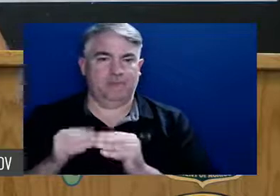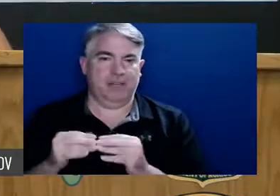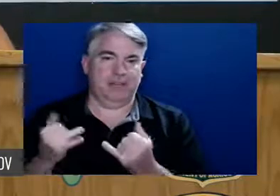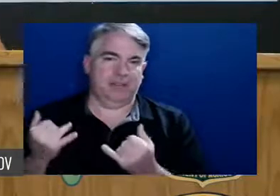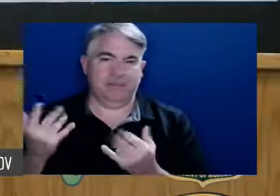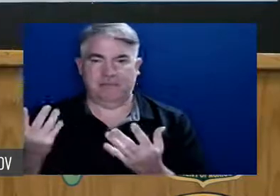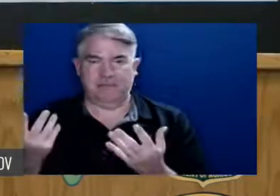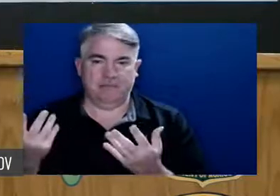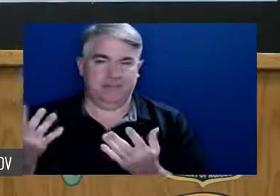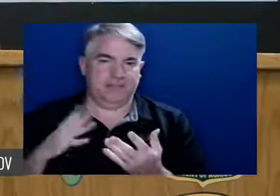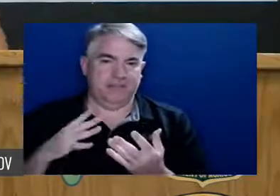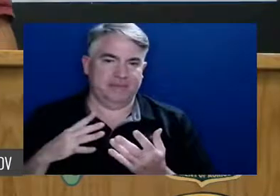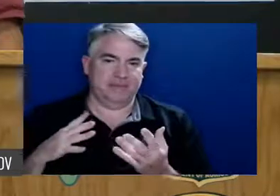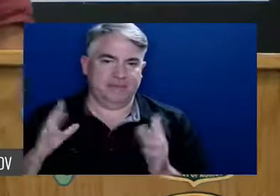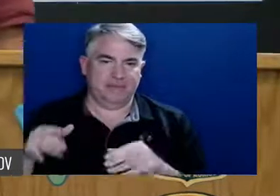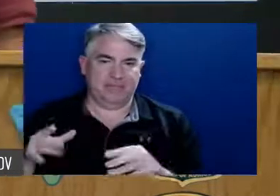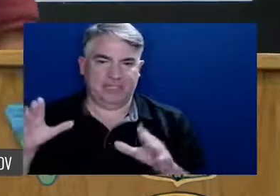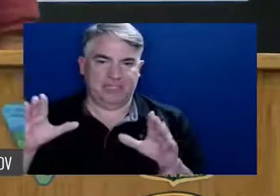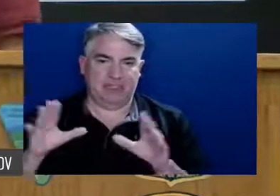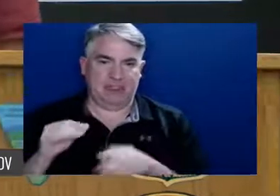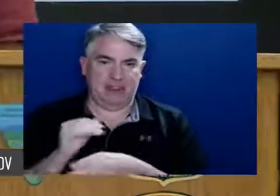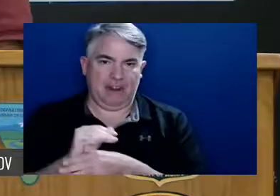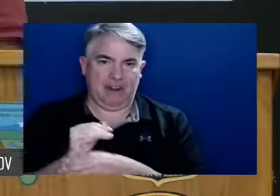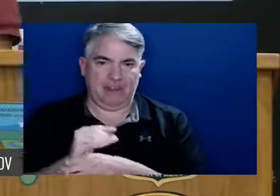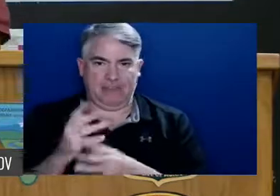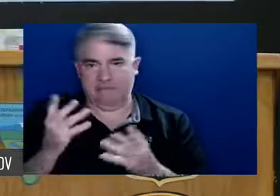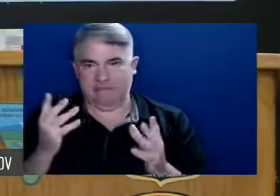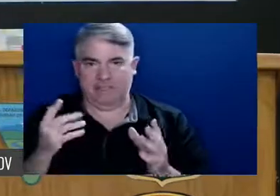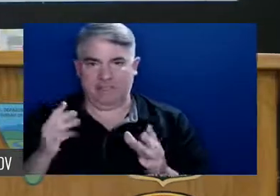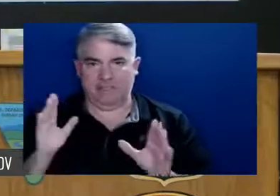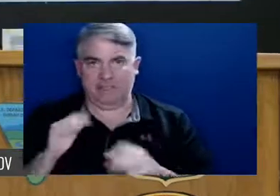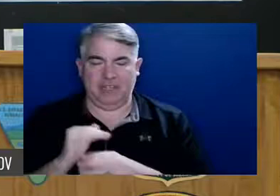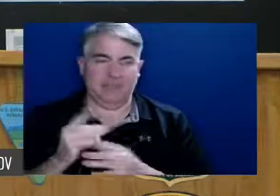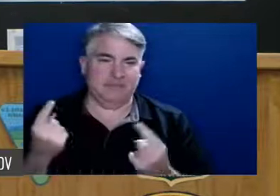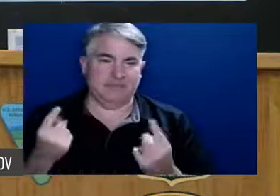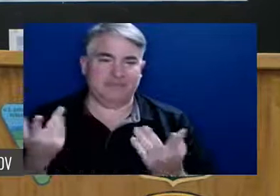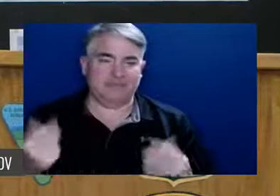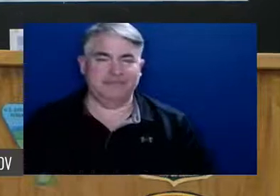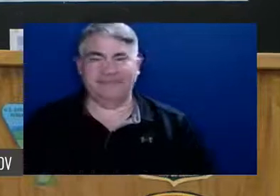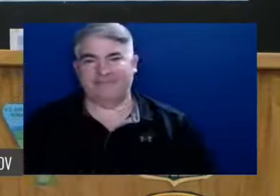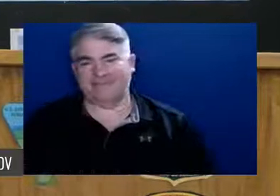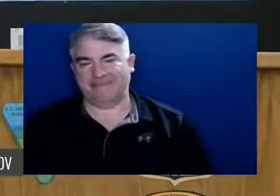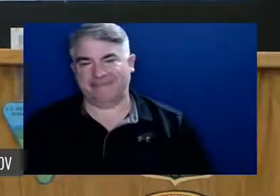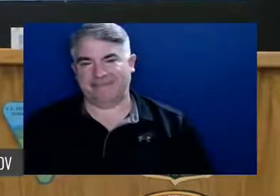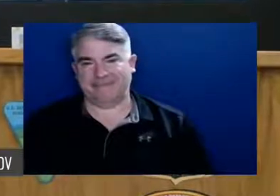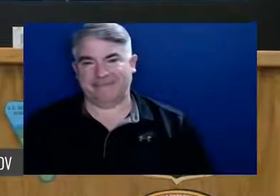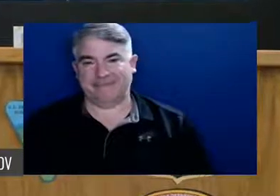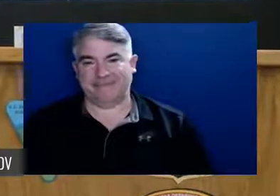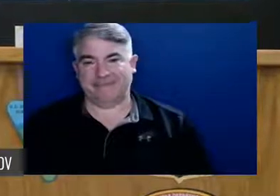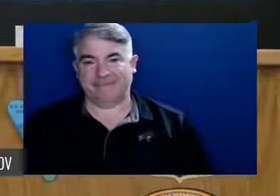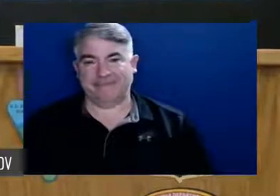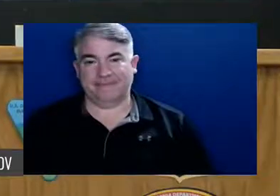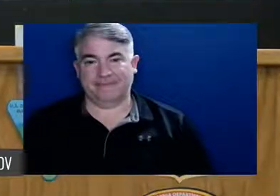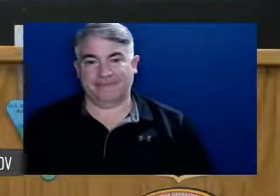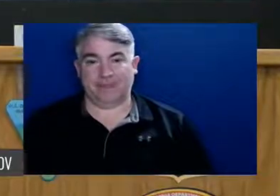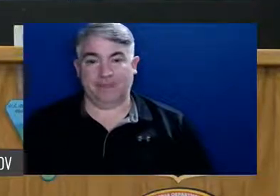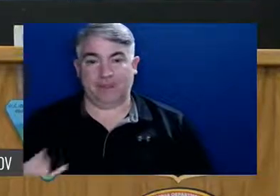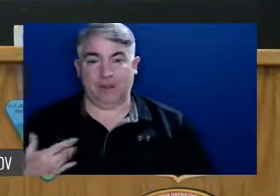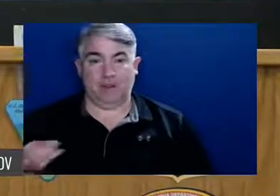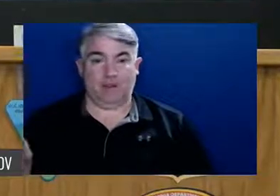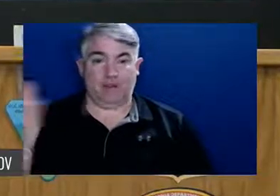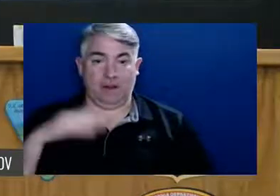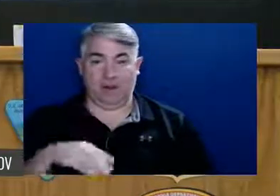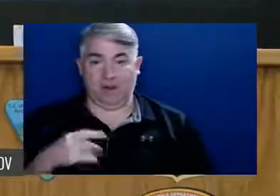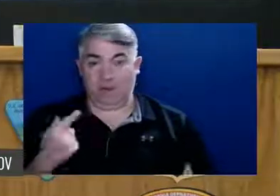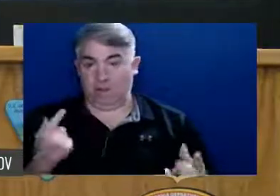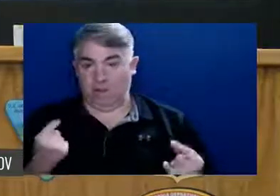Sunday night. Excuse me. Okay, so what we've been doing since all day today, ever since Jerry's team showed up, is getting them up to speed and basically